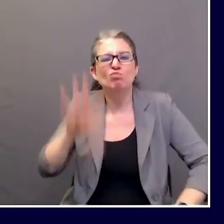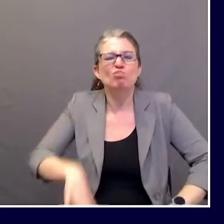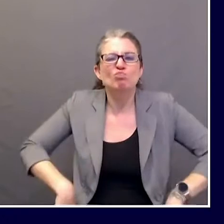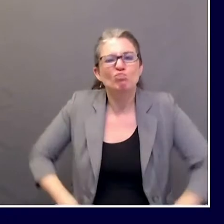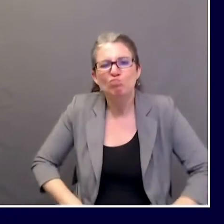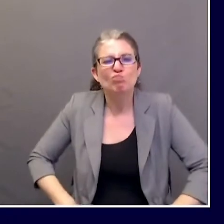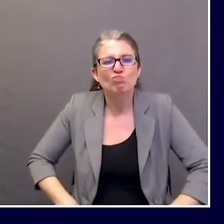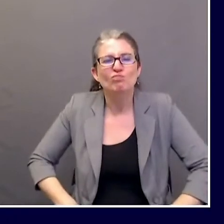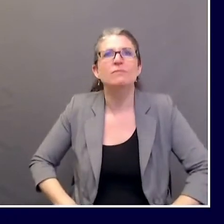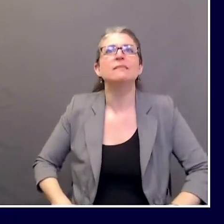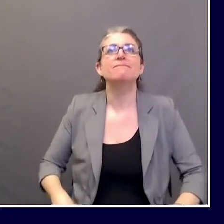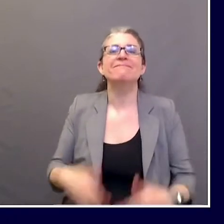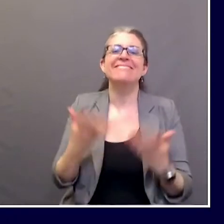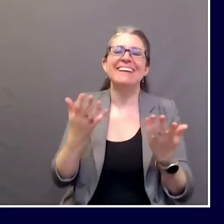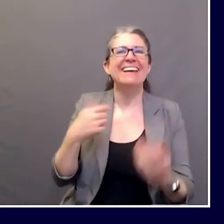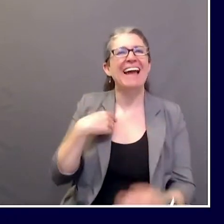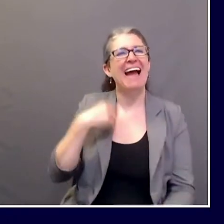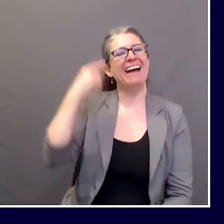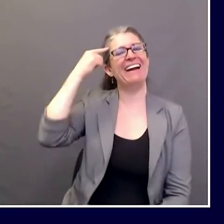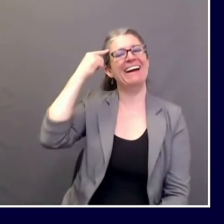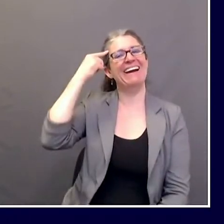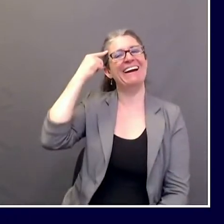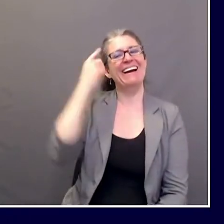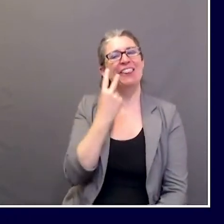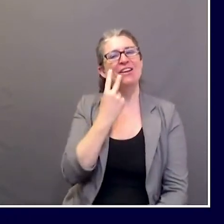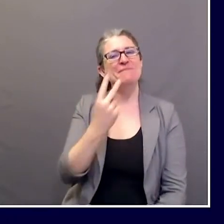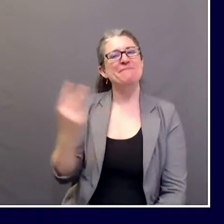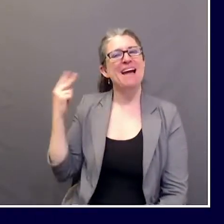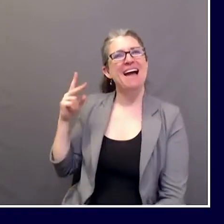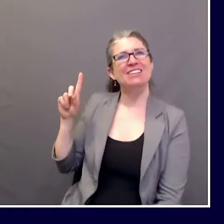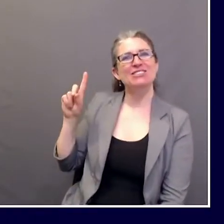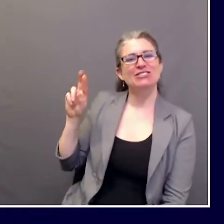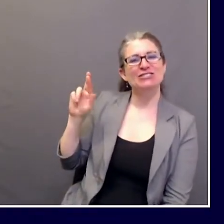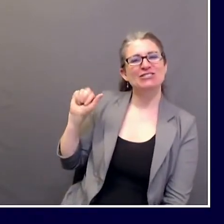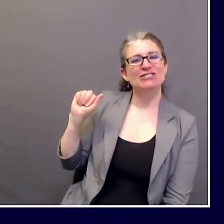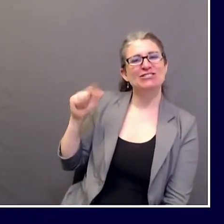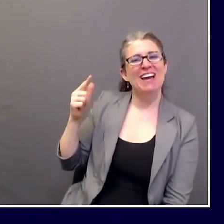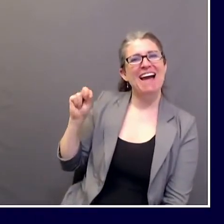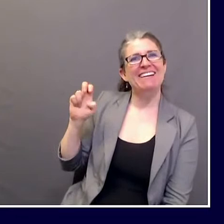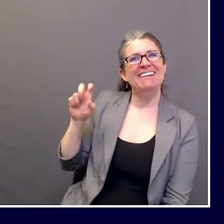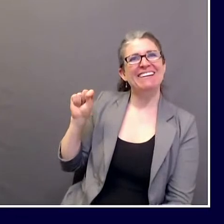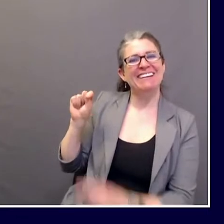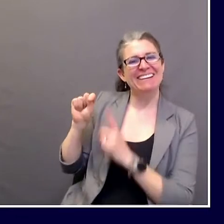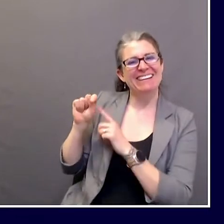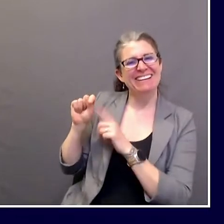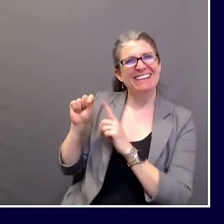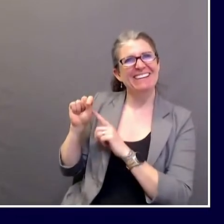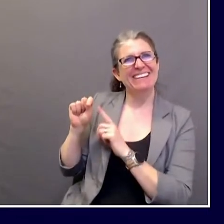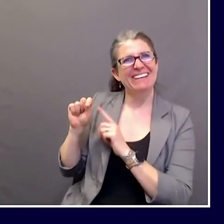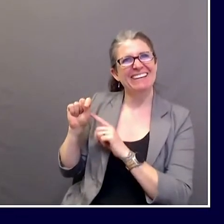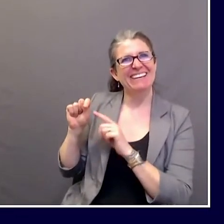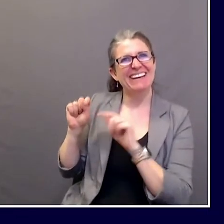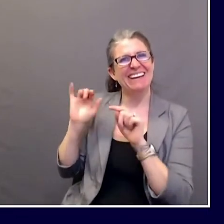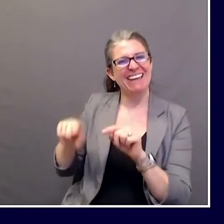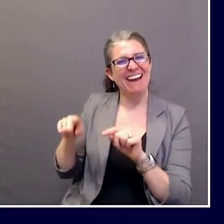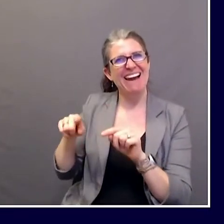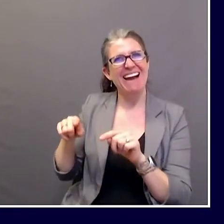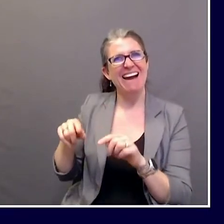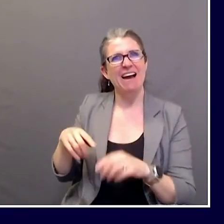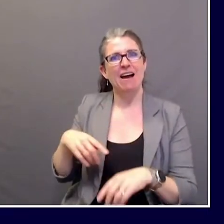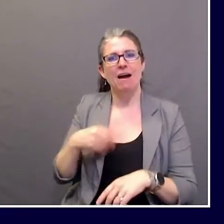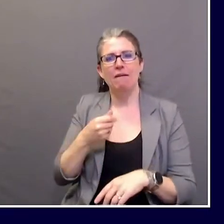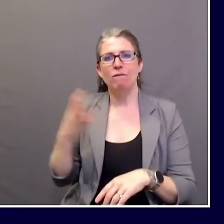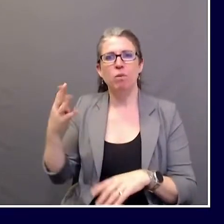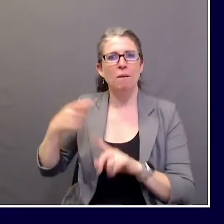this pandemic even longer ago, we all said, we're going to just give people the facts. We're not going to